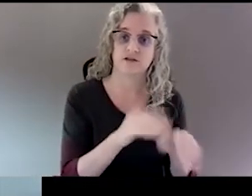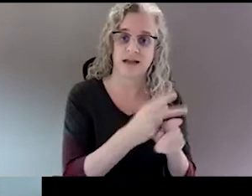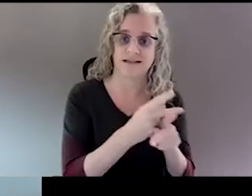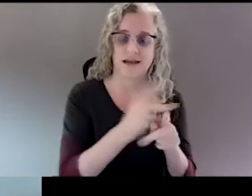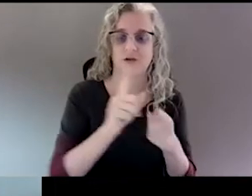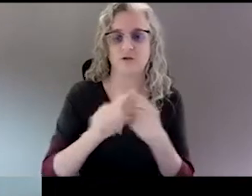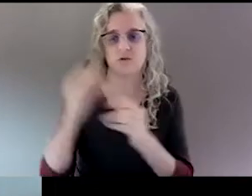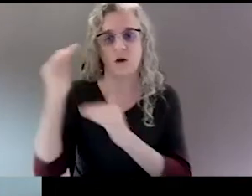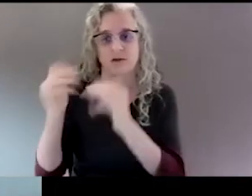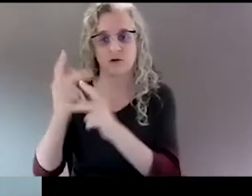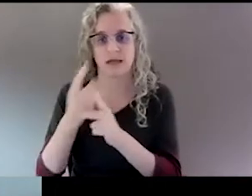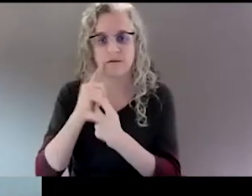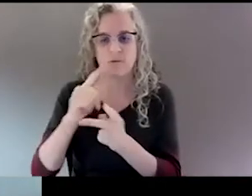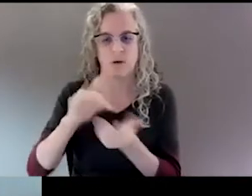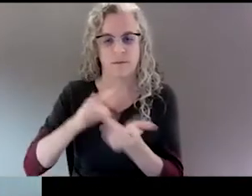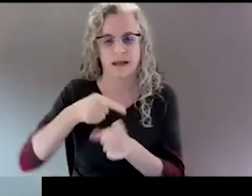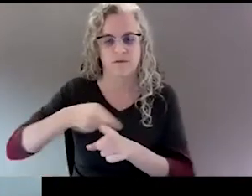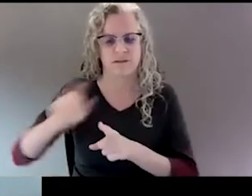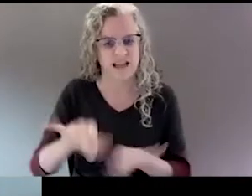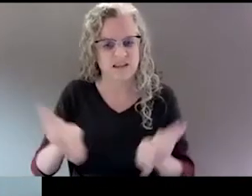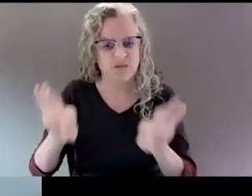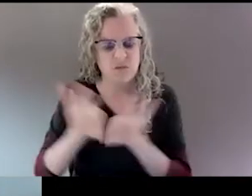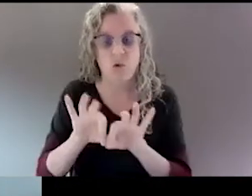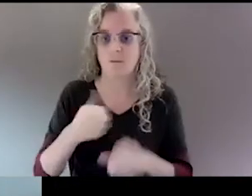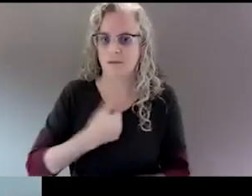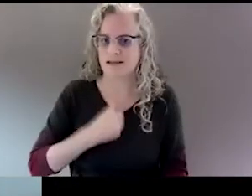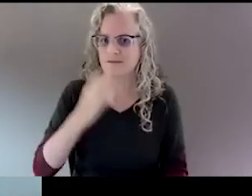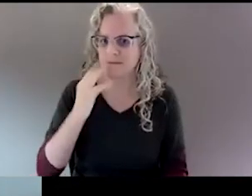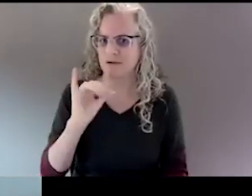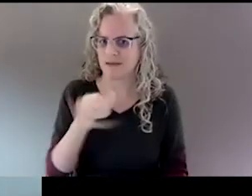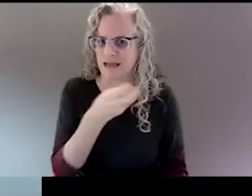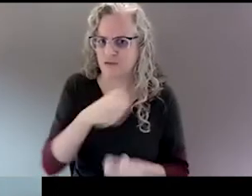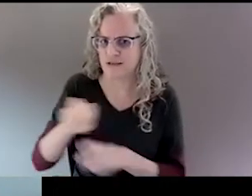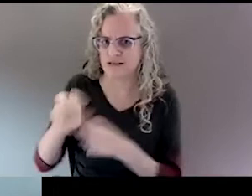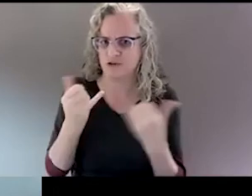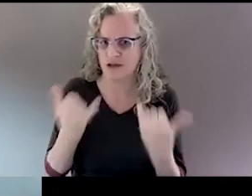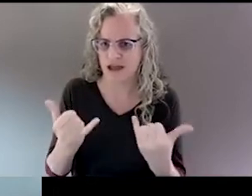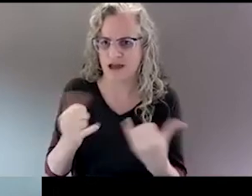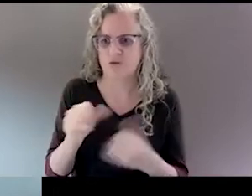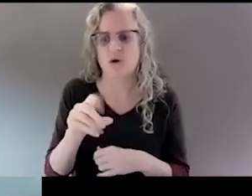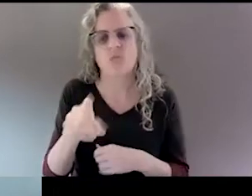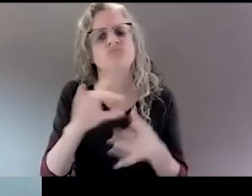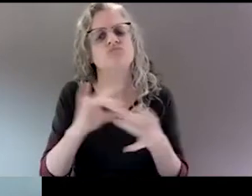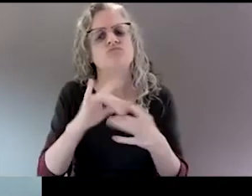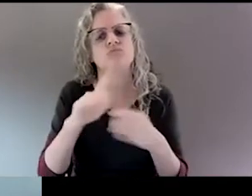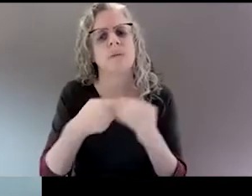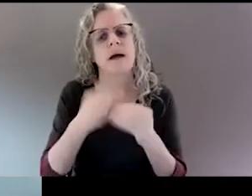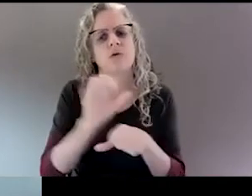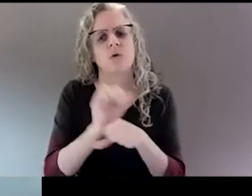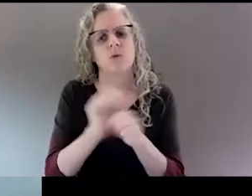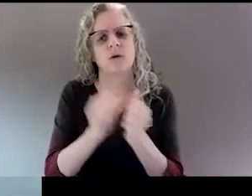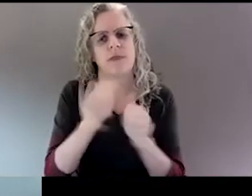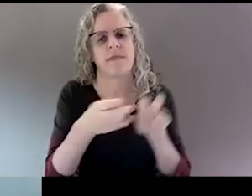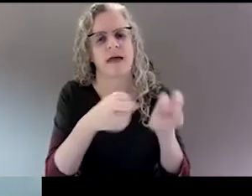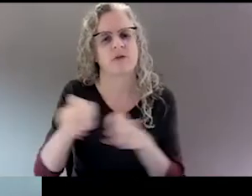I'm experiencing myself. Could you talk more about the work you do around that, data you're seeing around